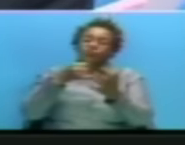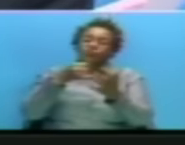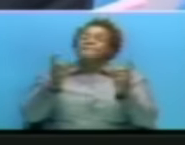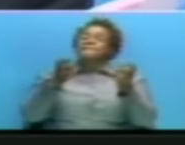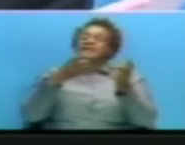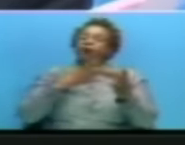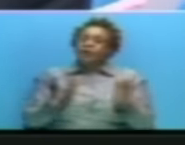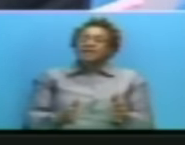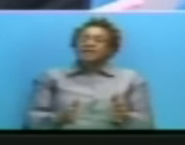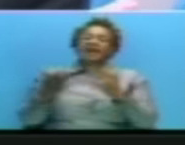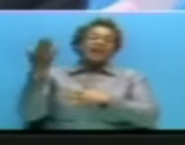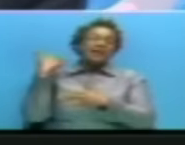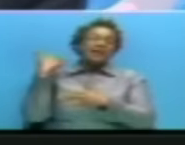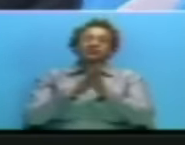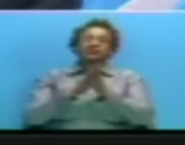the last